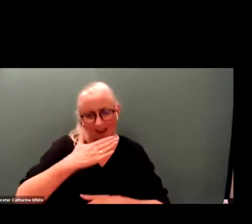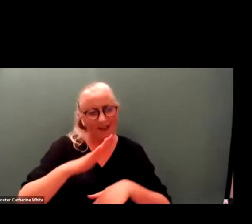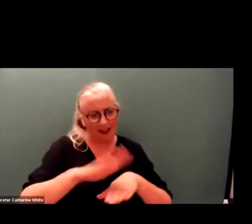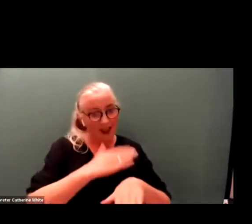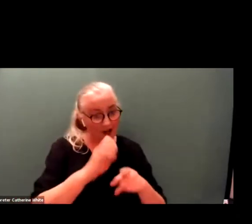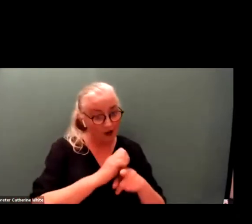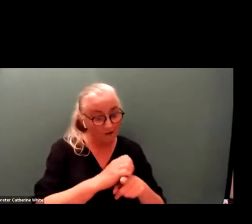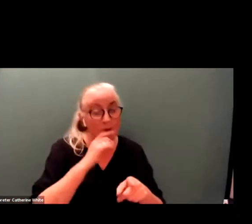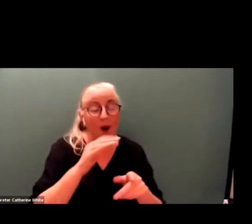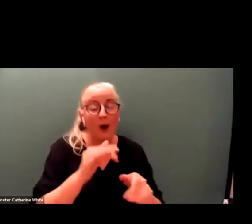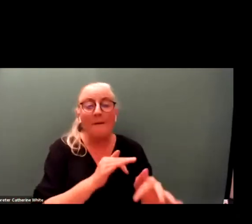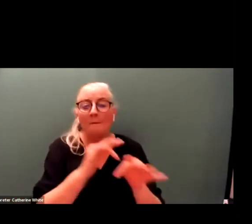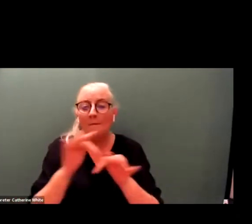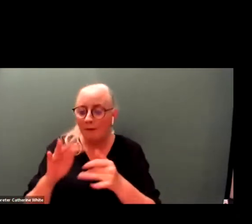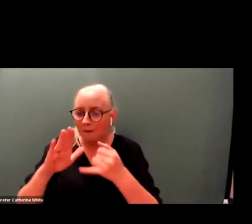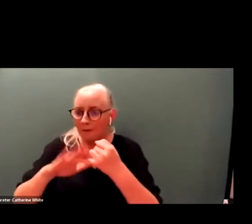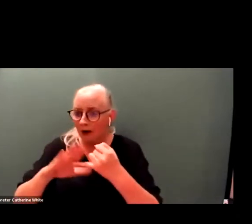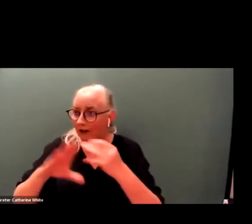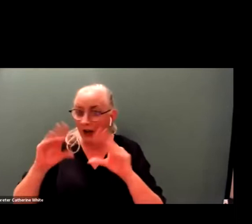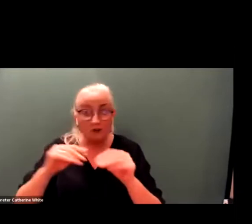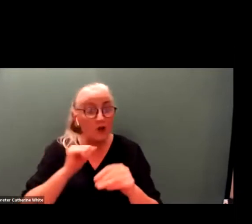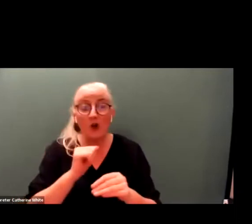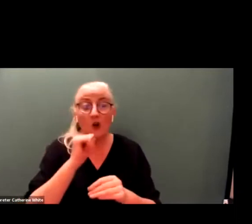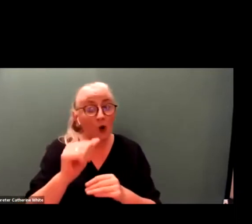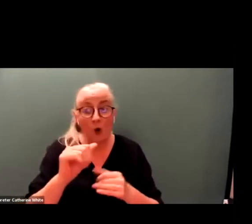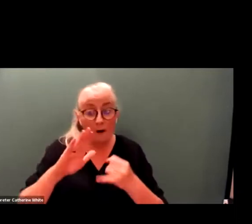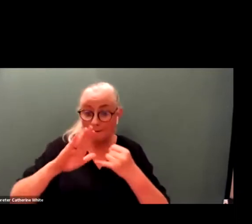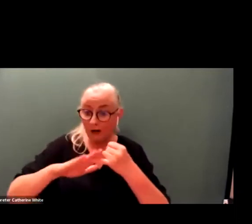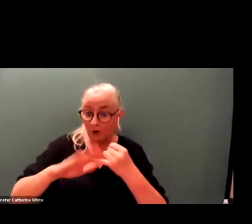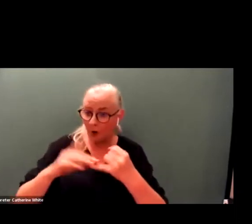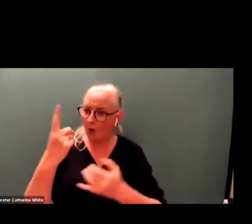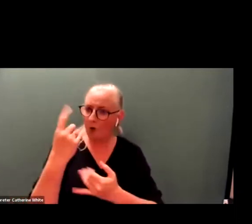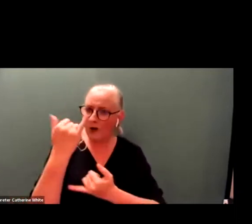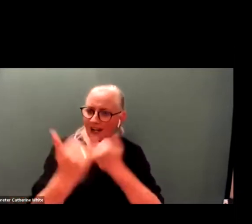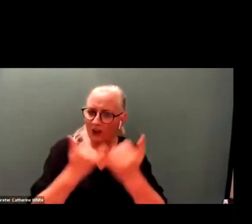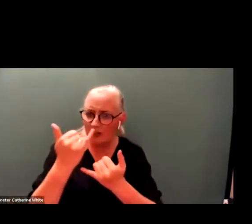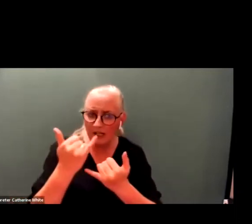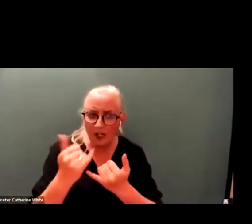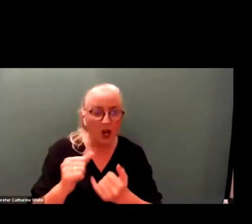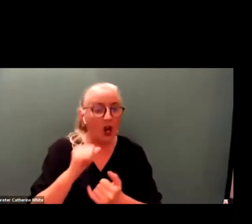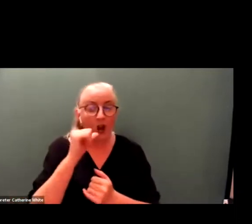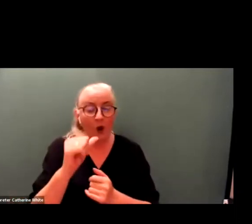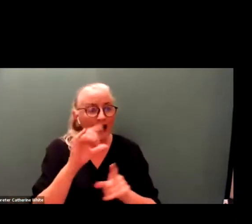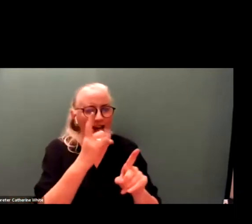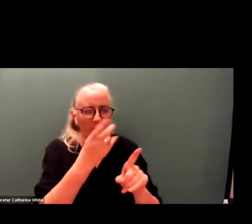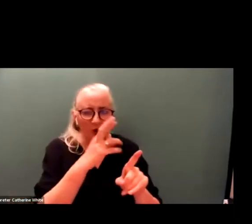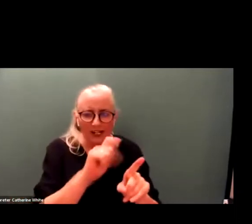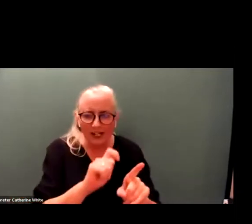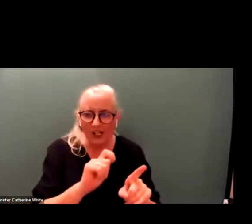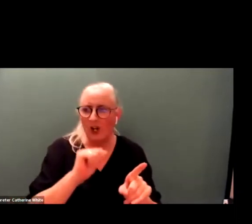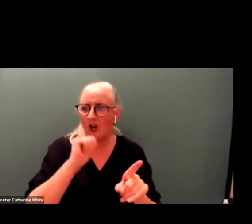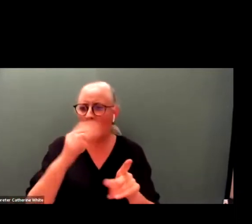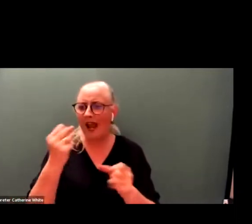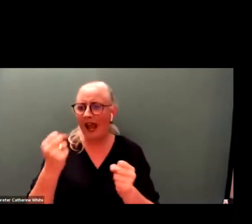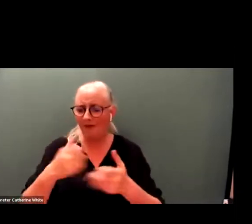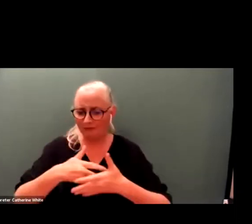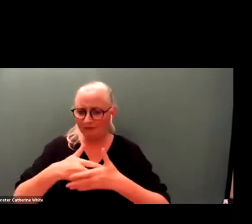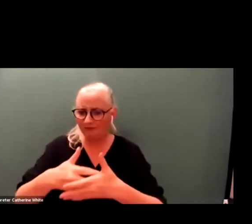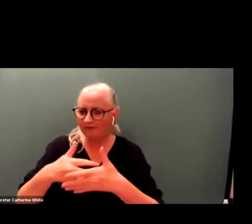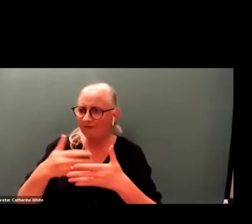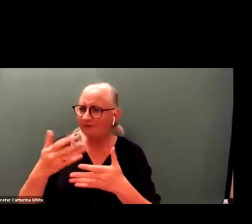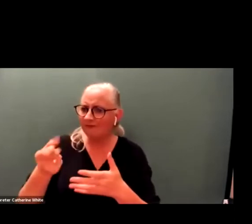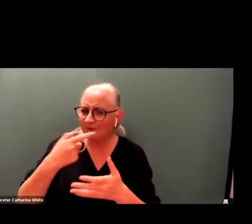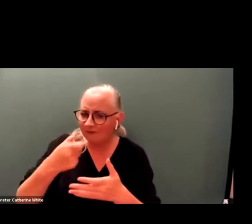considered postmenopausal once she's not had a period for 1 year and is not on hormonal contraception or doesn't have any other explanation for her